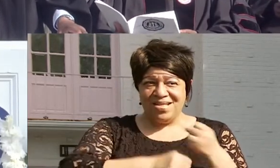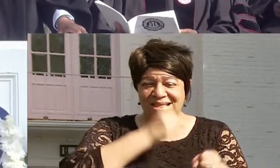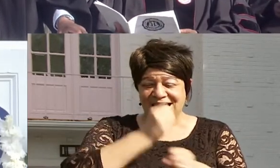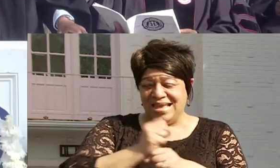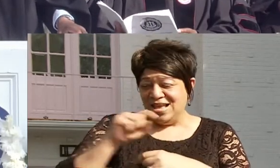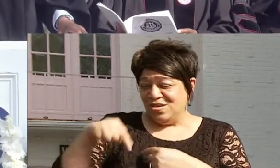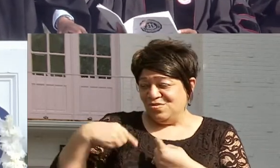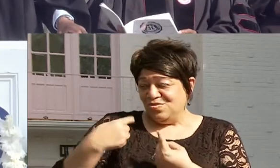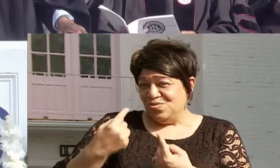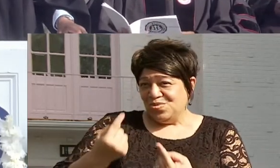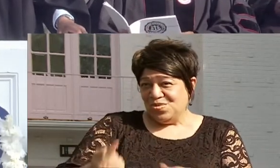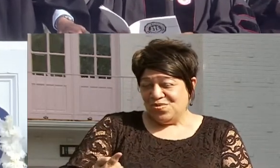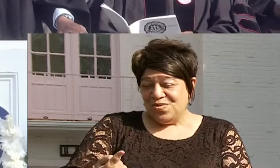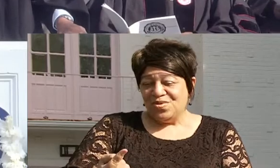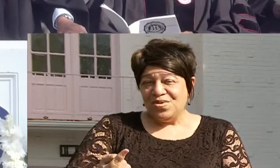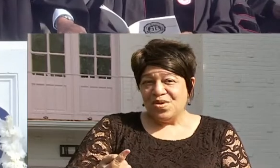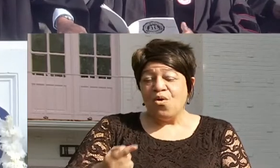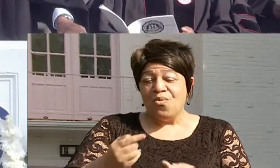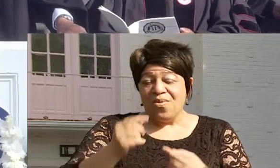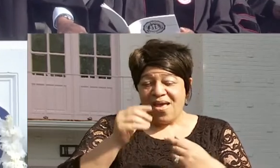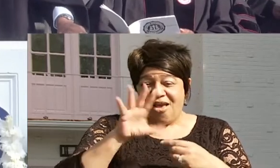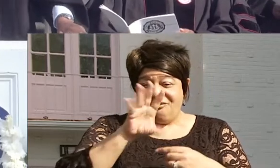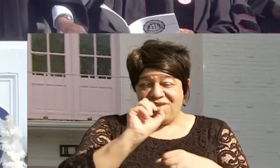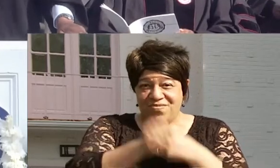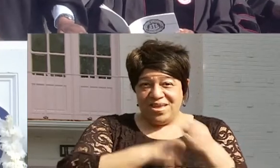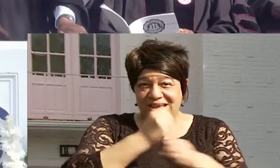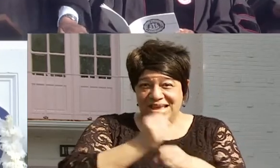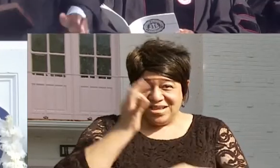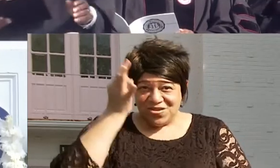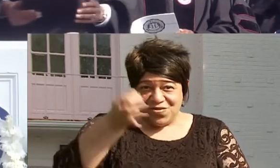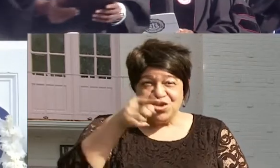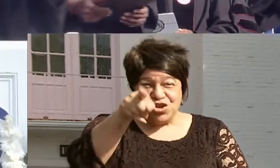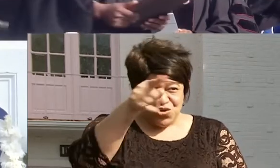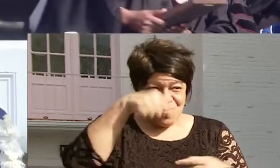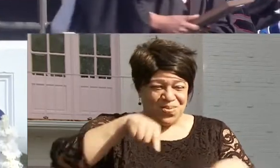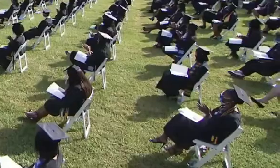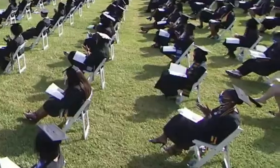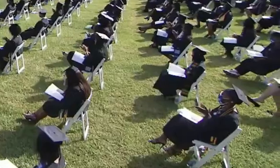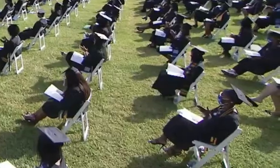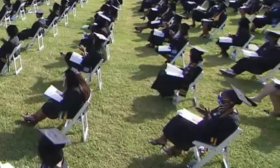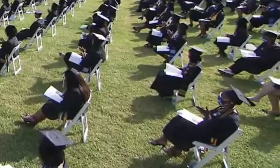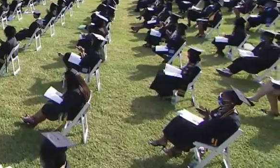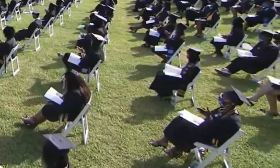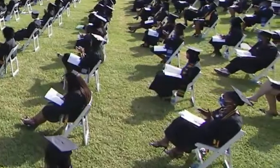today, you will be here as well. God bless all of you.